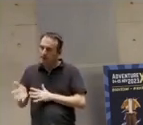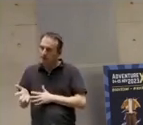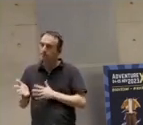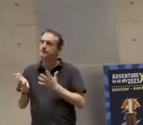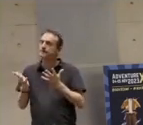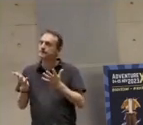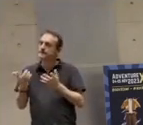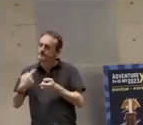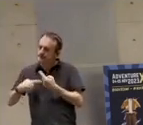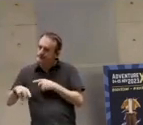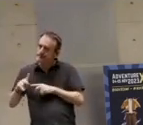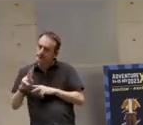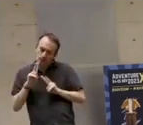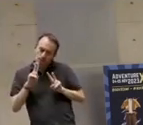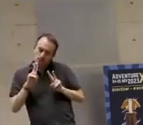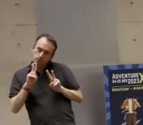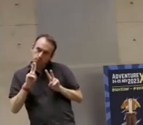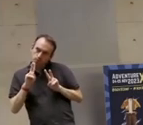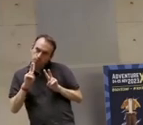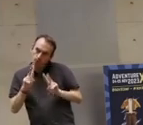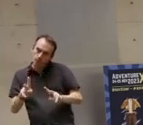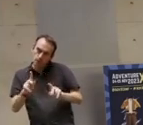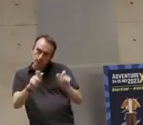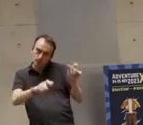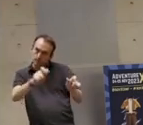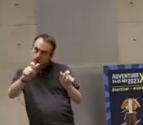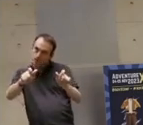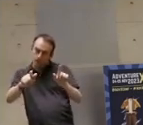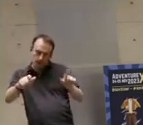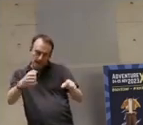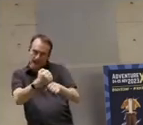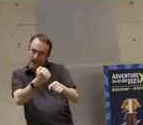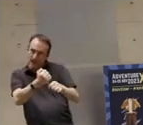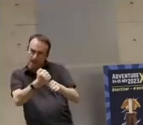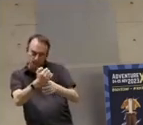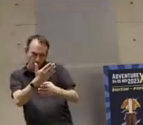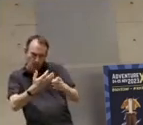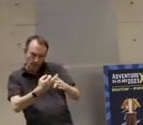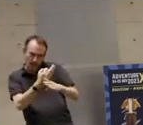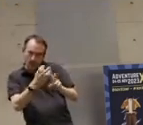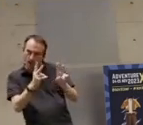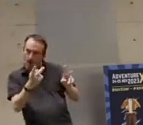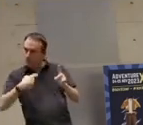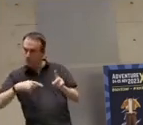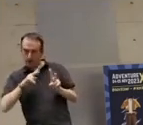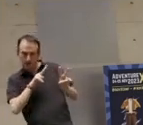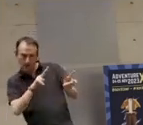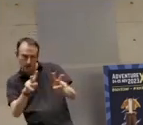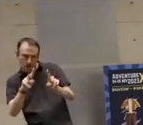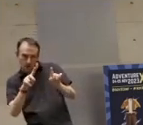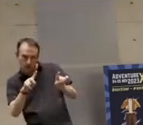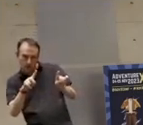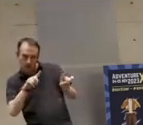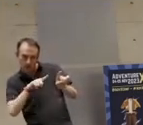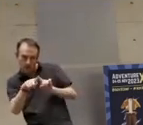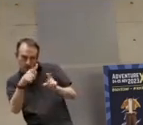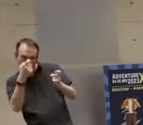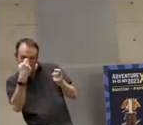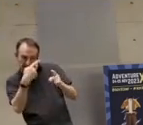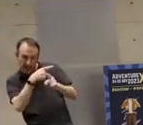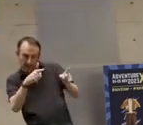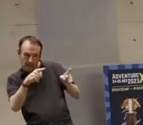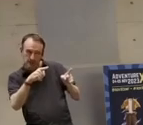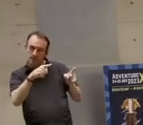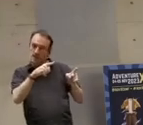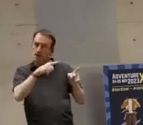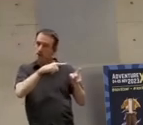did, of watching people play the game for half an hour and really, really trying to get into the reasons why people